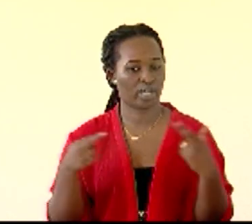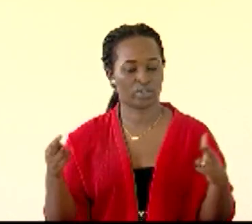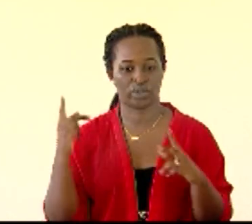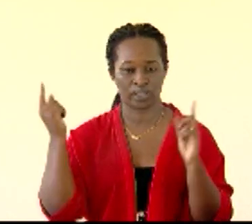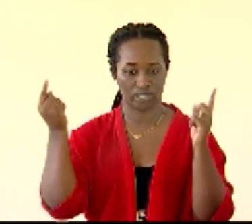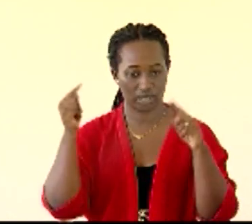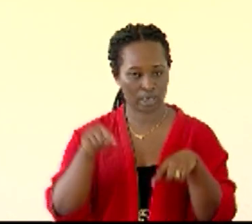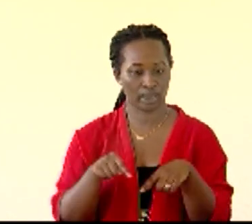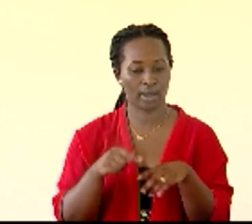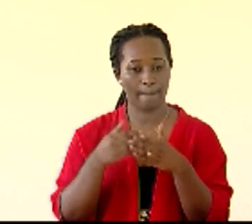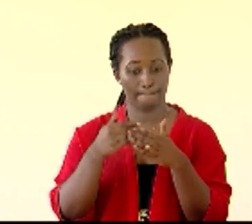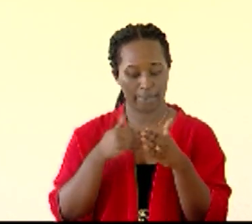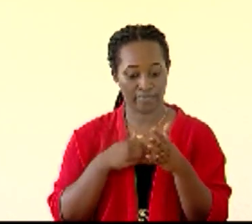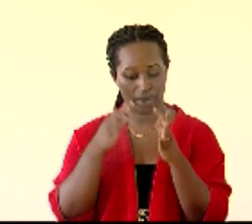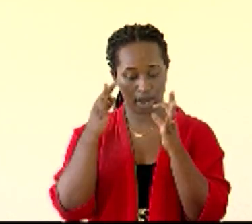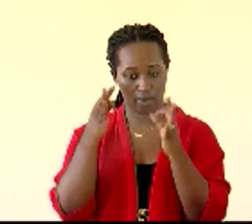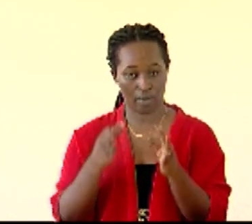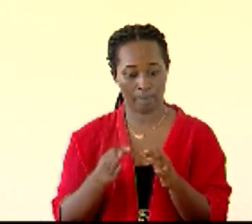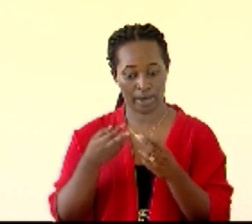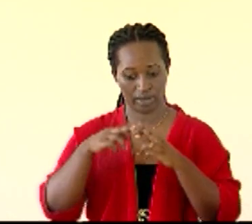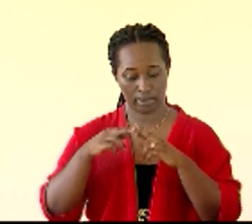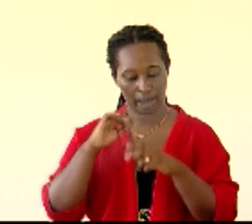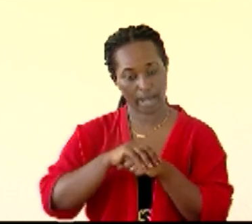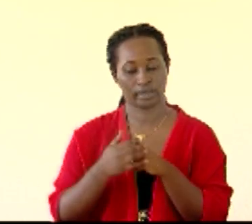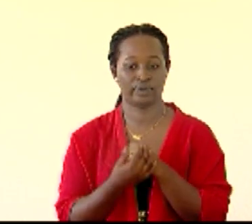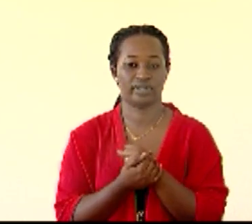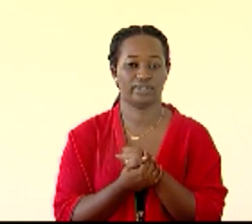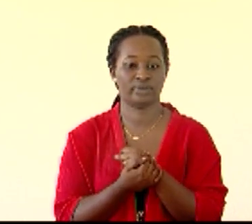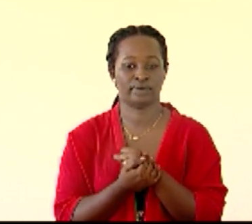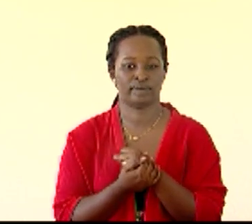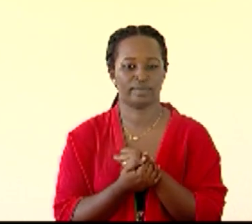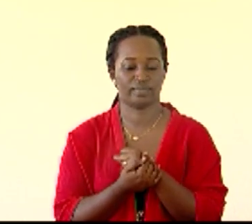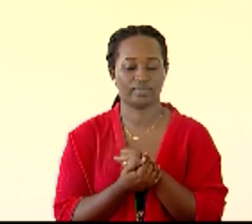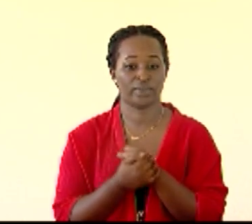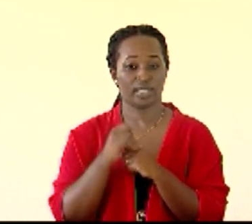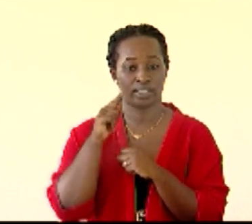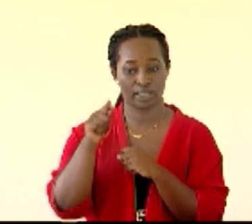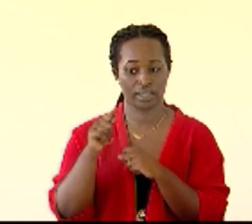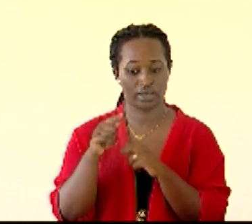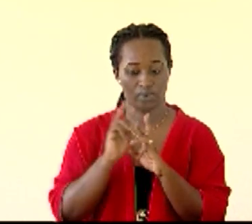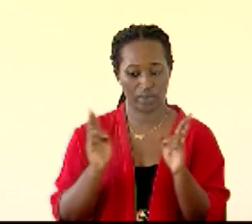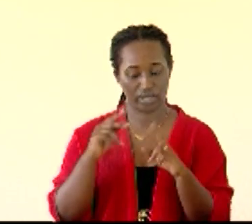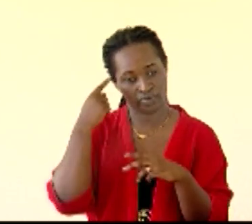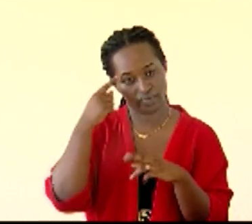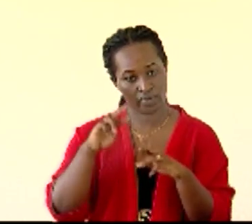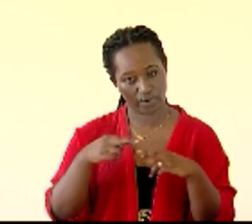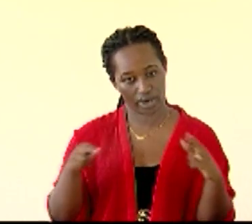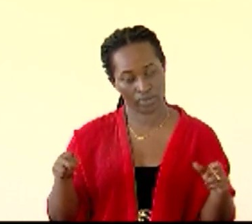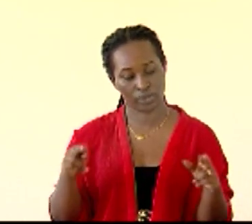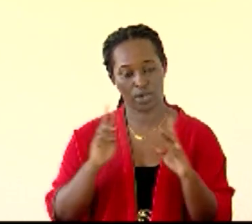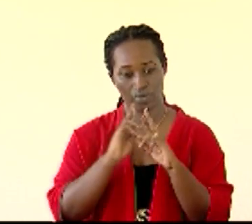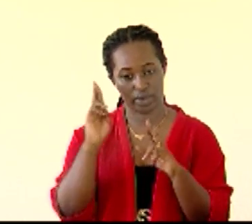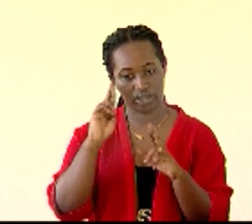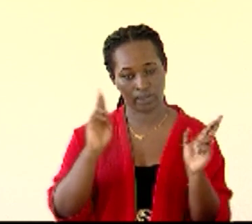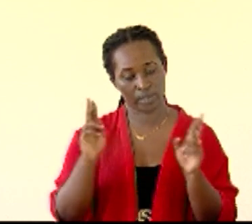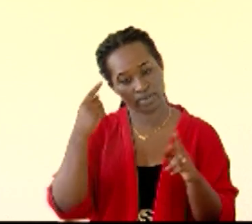occurs before a compound has been activated. So it's active, ready for reaction, ready to undergo change. And